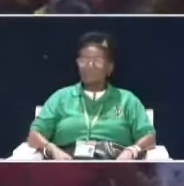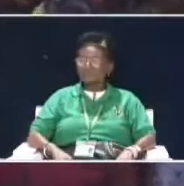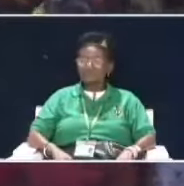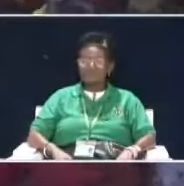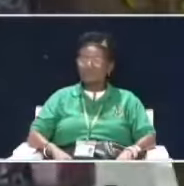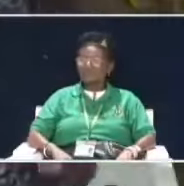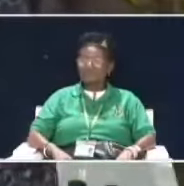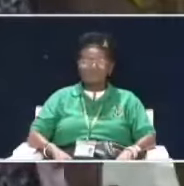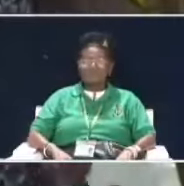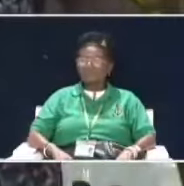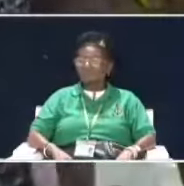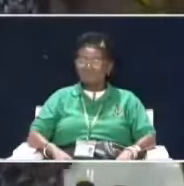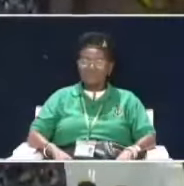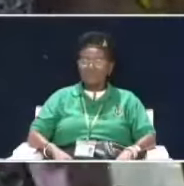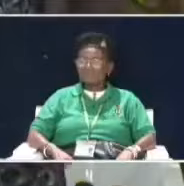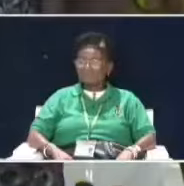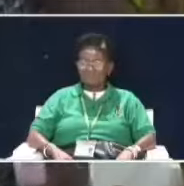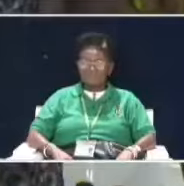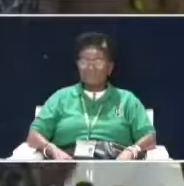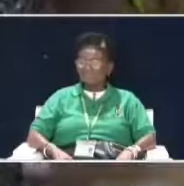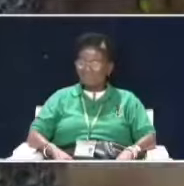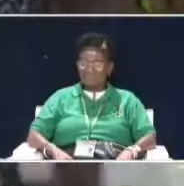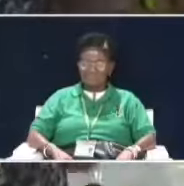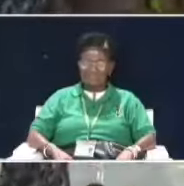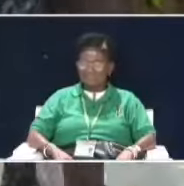Every activity